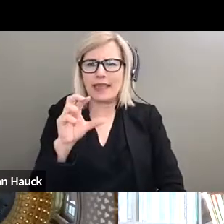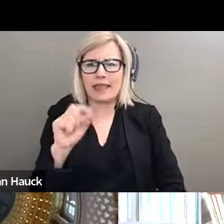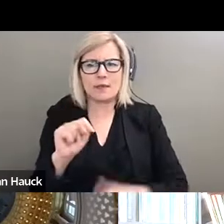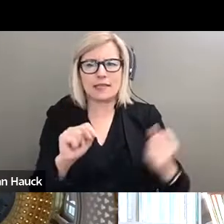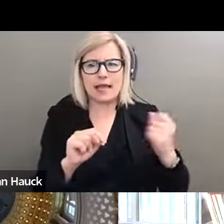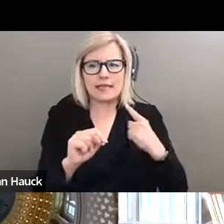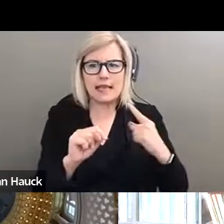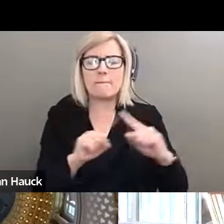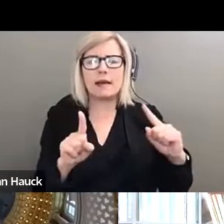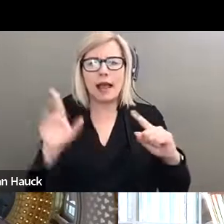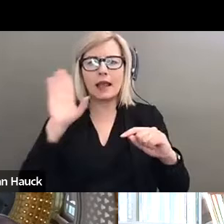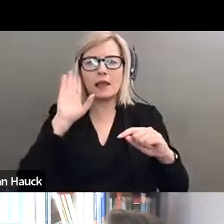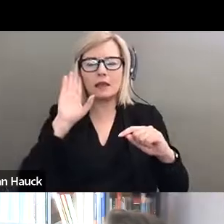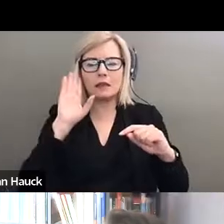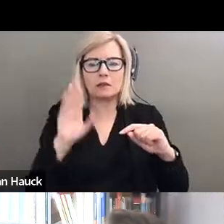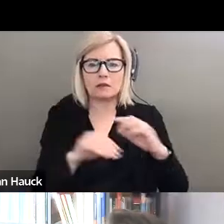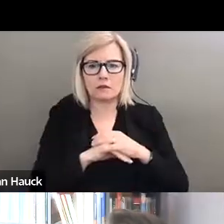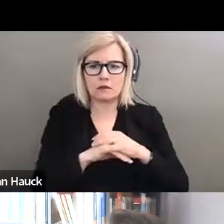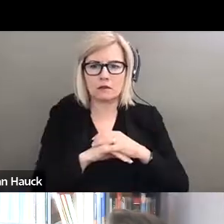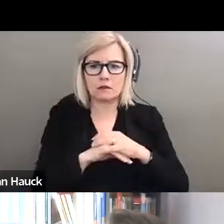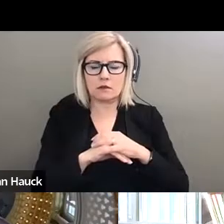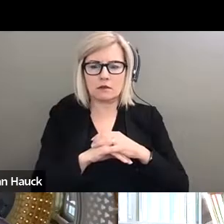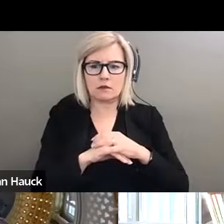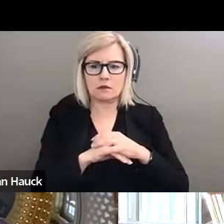know, I think what,